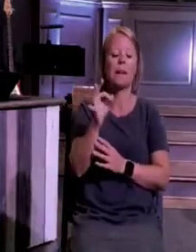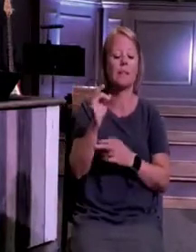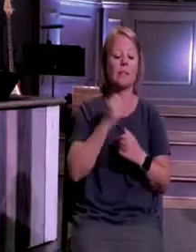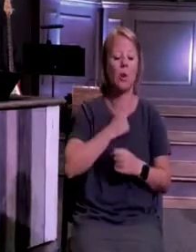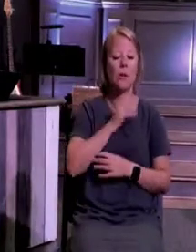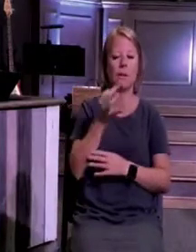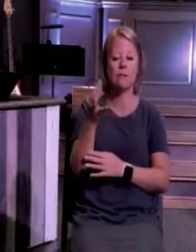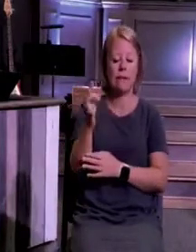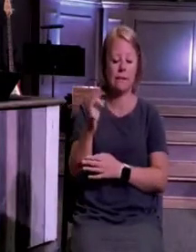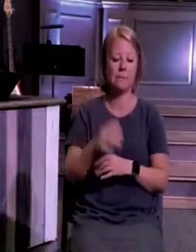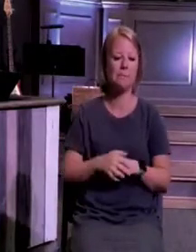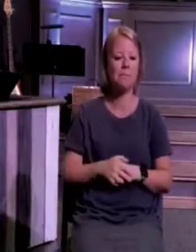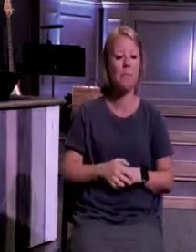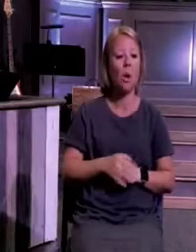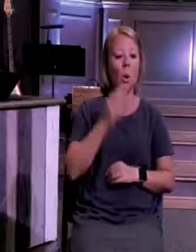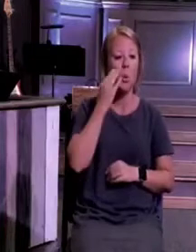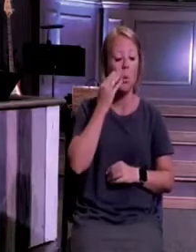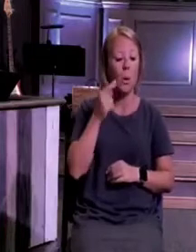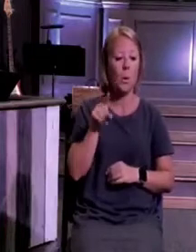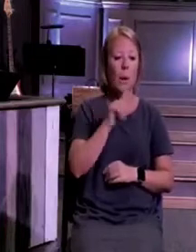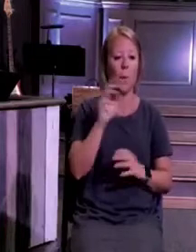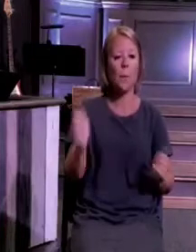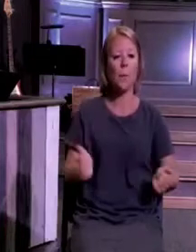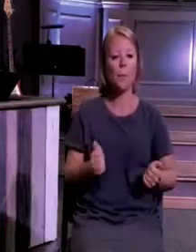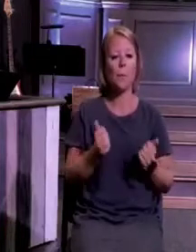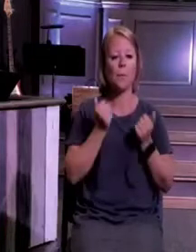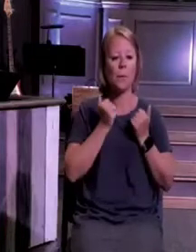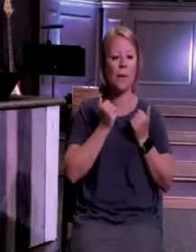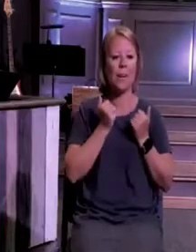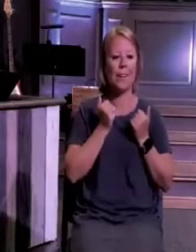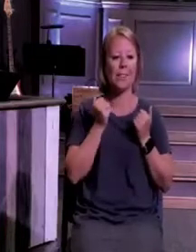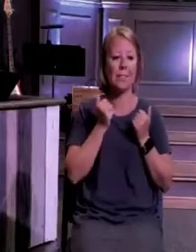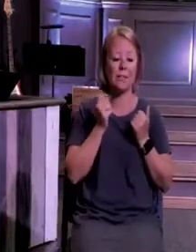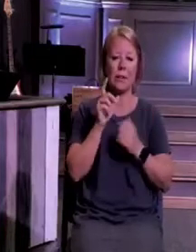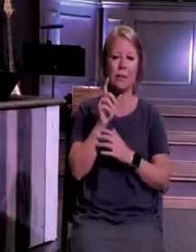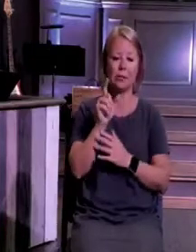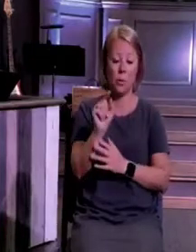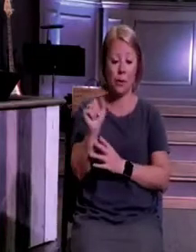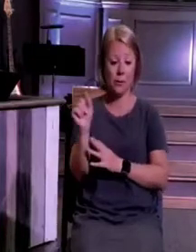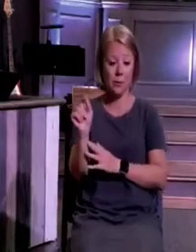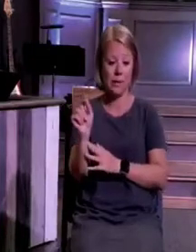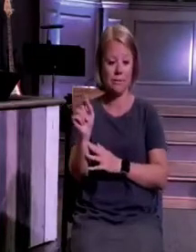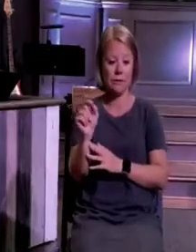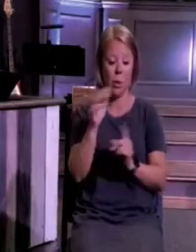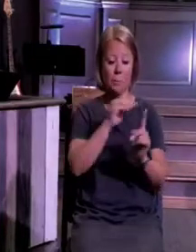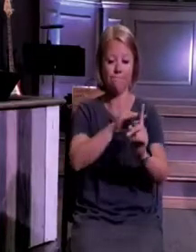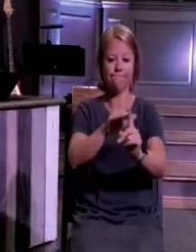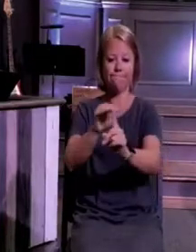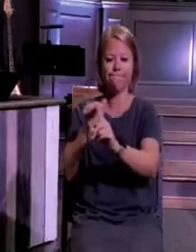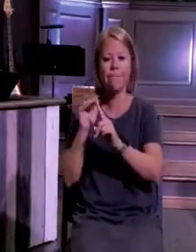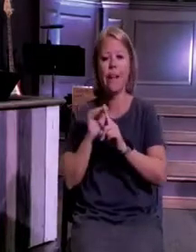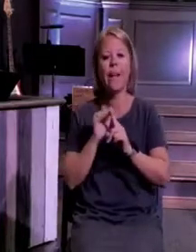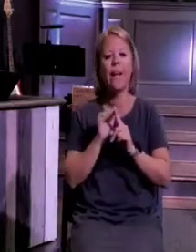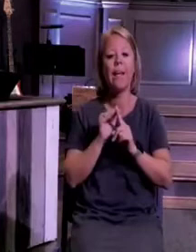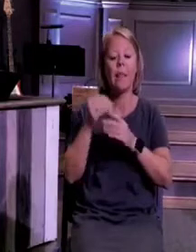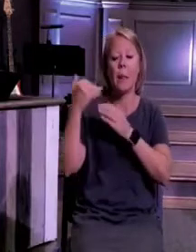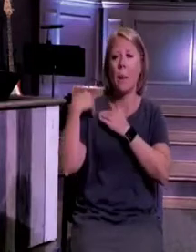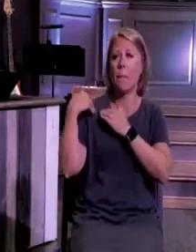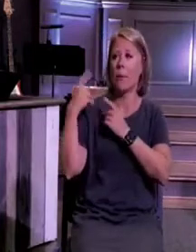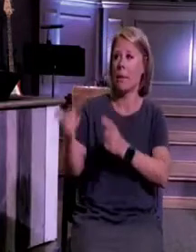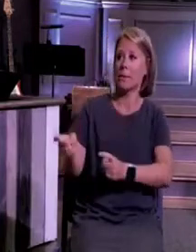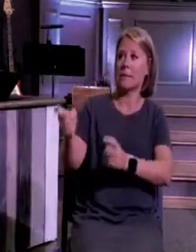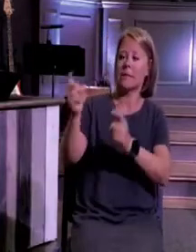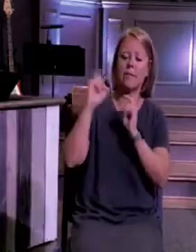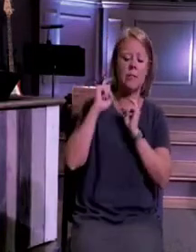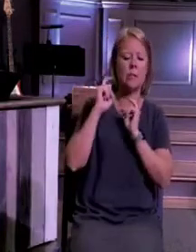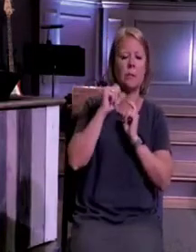2019. You do know that we're living in 2020. So I remind you that the burden that was given to me